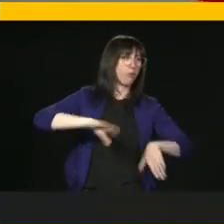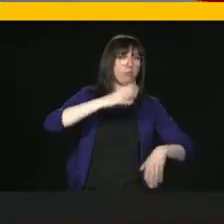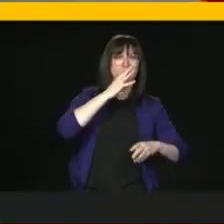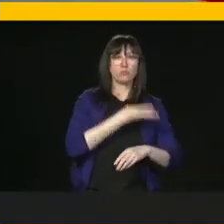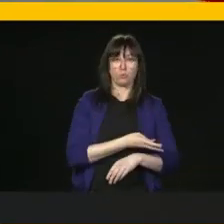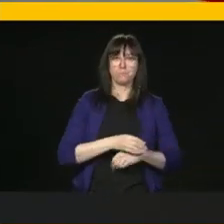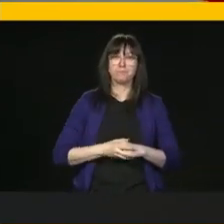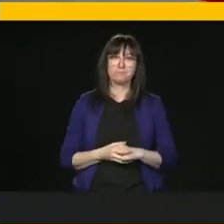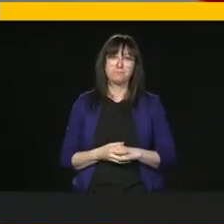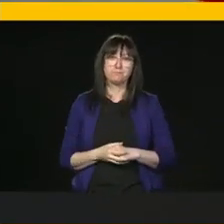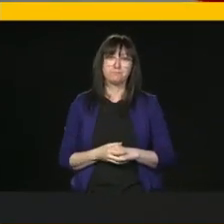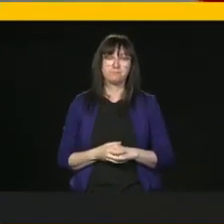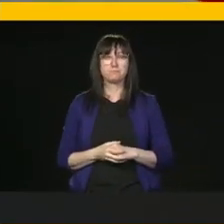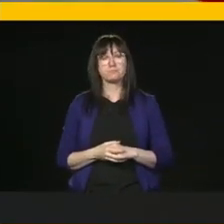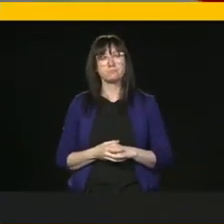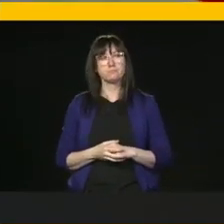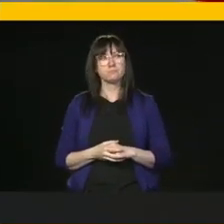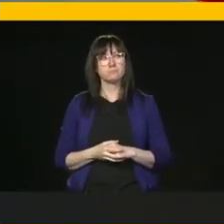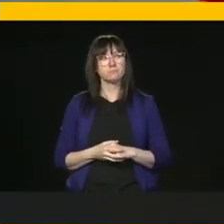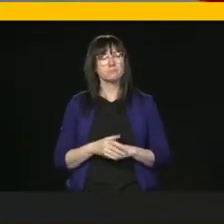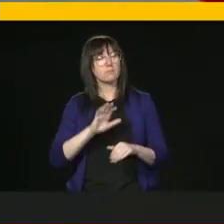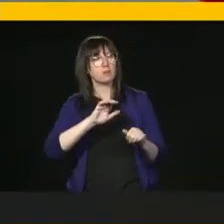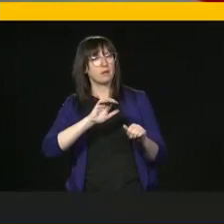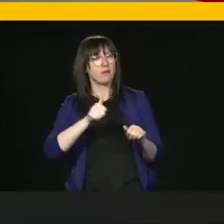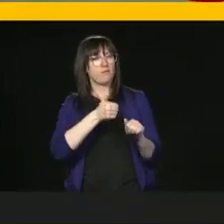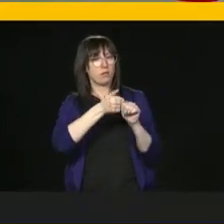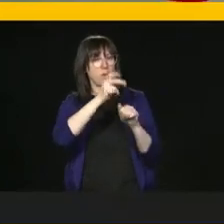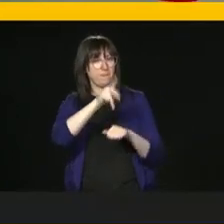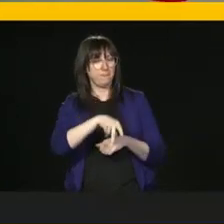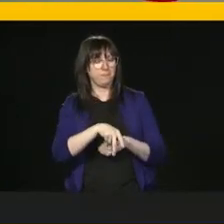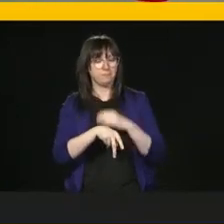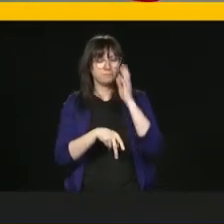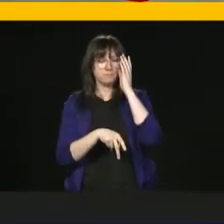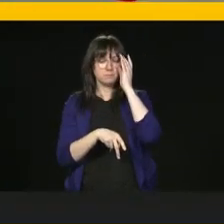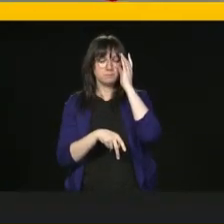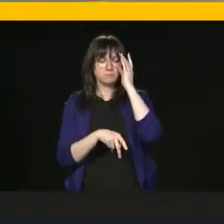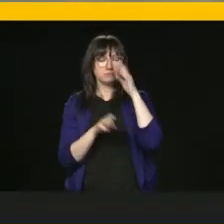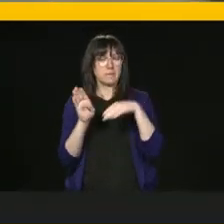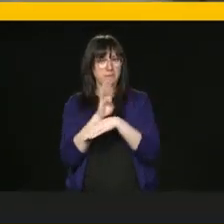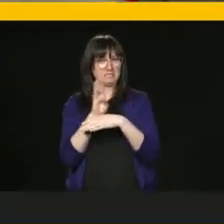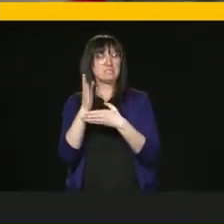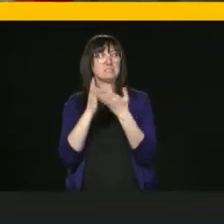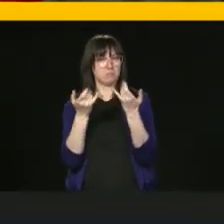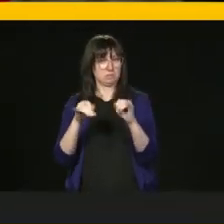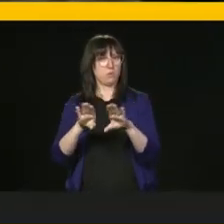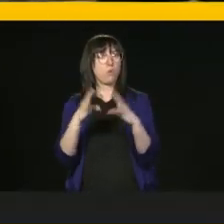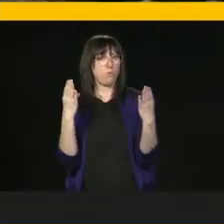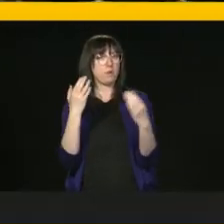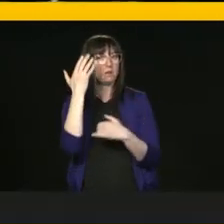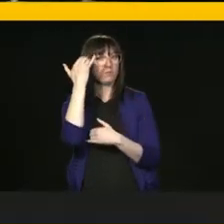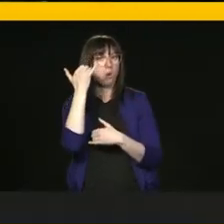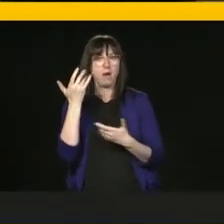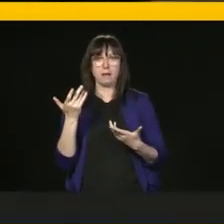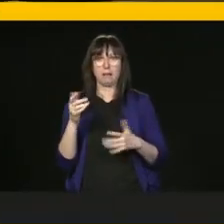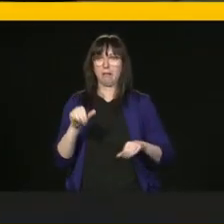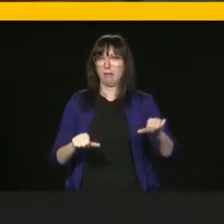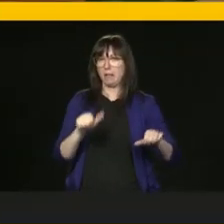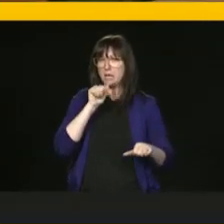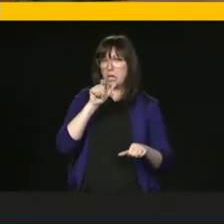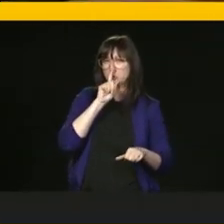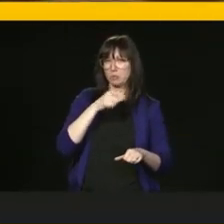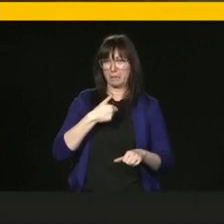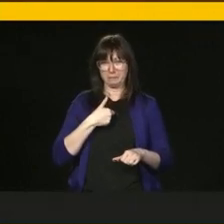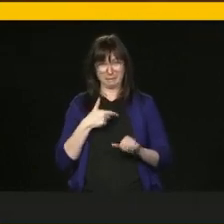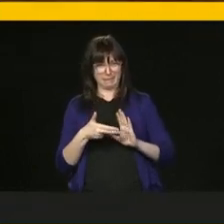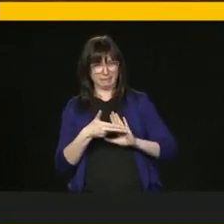And there are still some businesses, though, that do remain open because they aren't clear whether or not they are essential, non-essential. They're worried